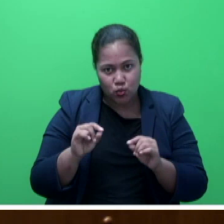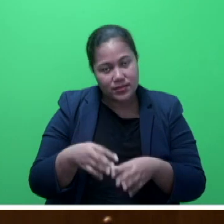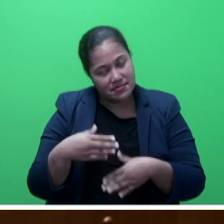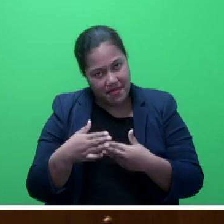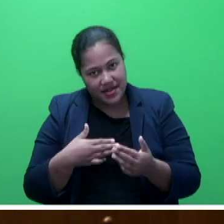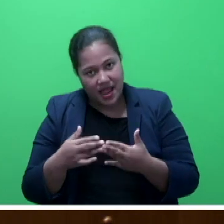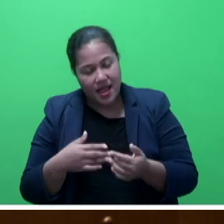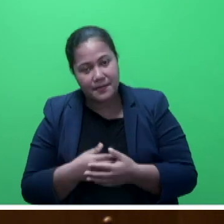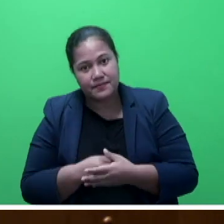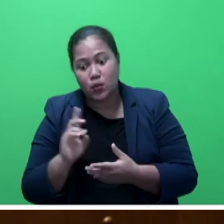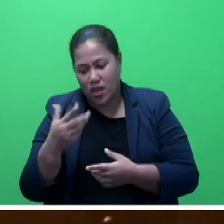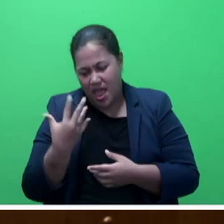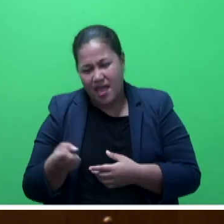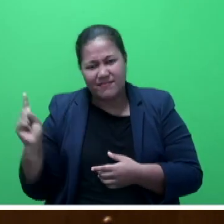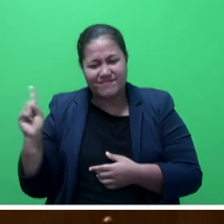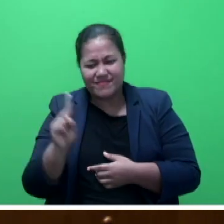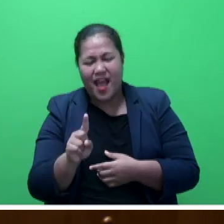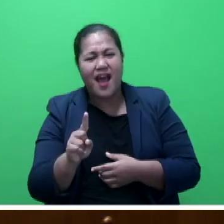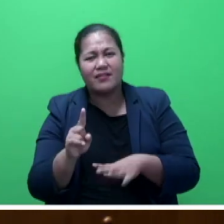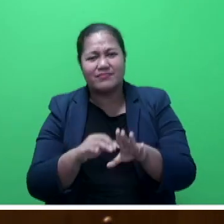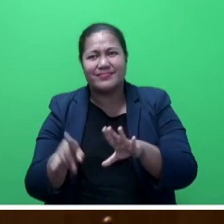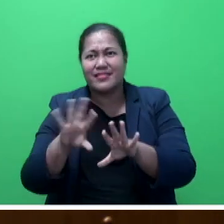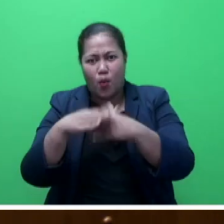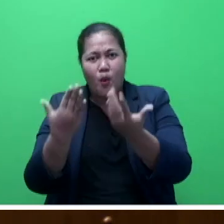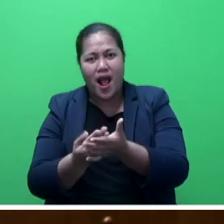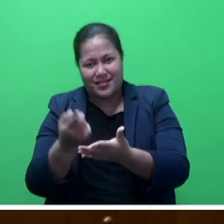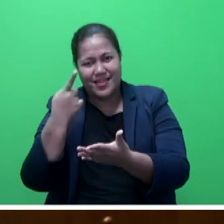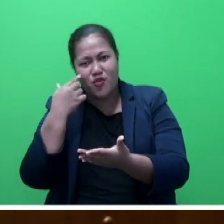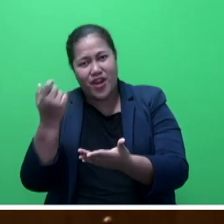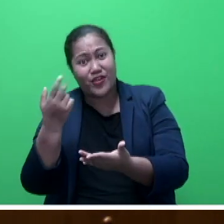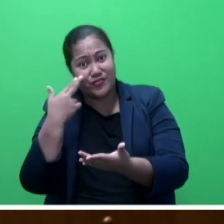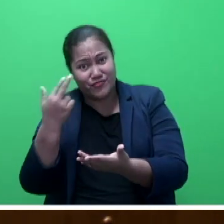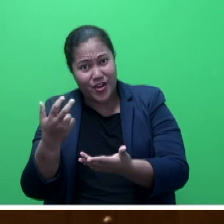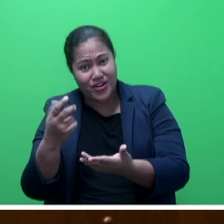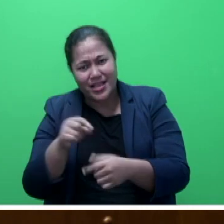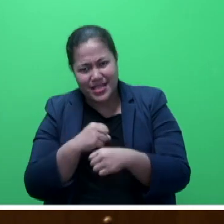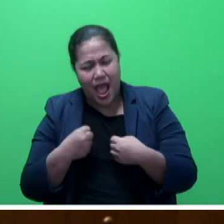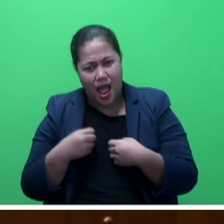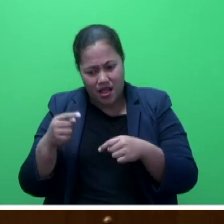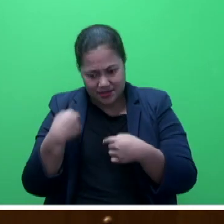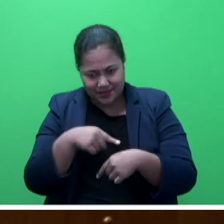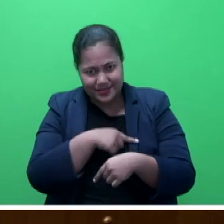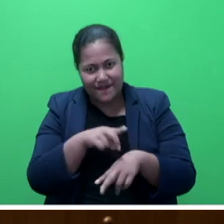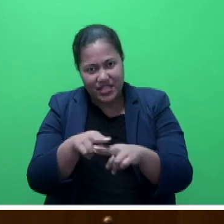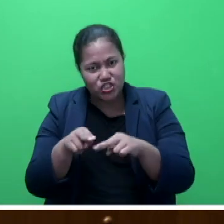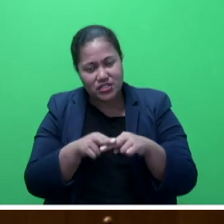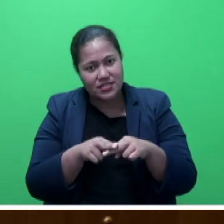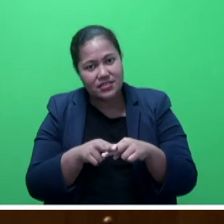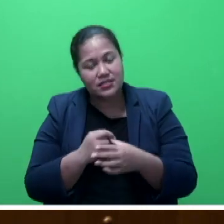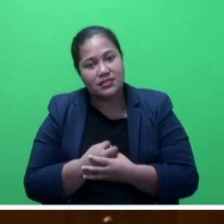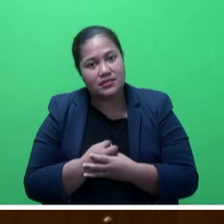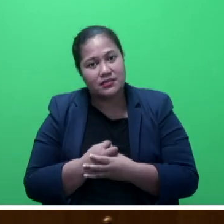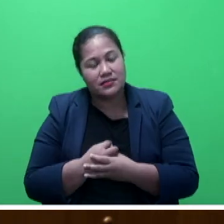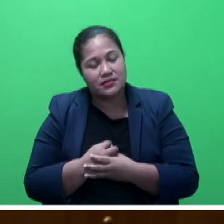We have earned that place in the world, and it is this government's aim to keep it and strengthen it. I need not recite